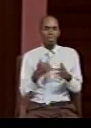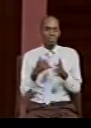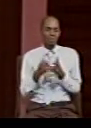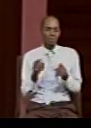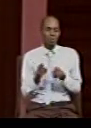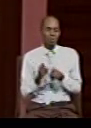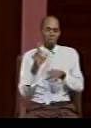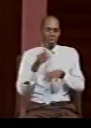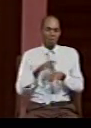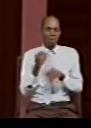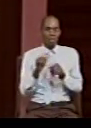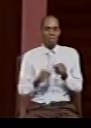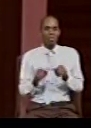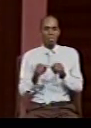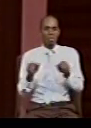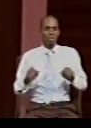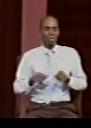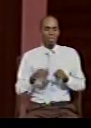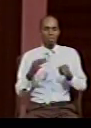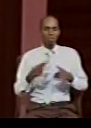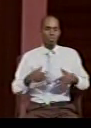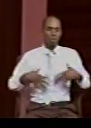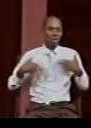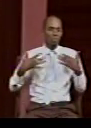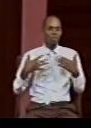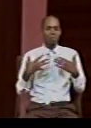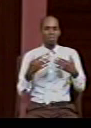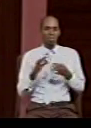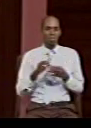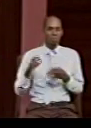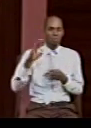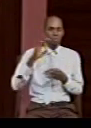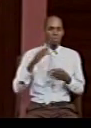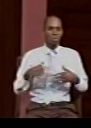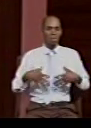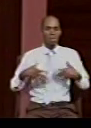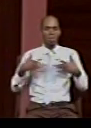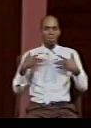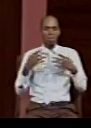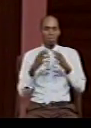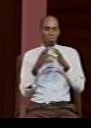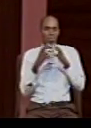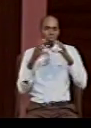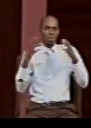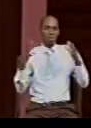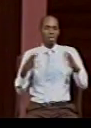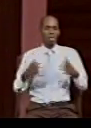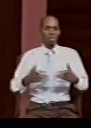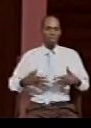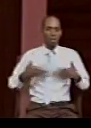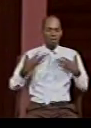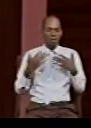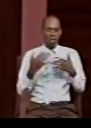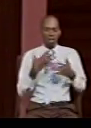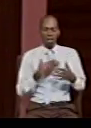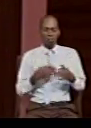life. A moral life, a spiritual life, an